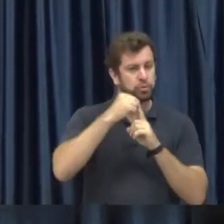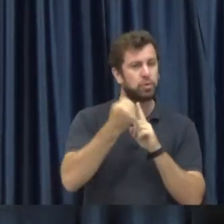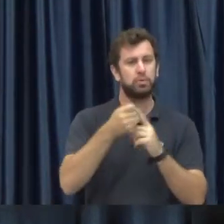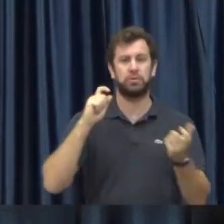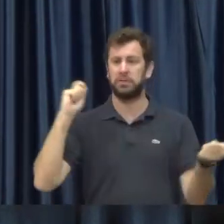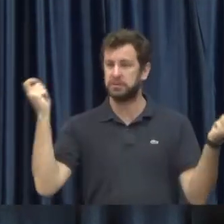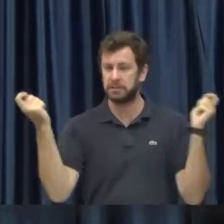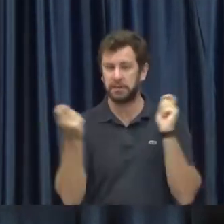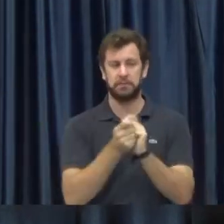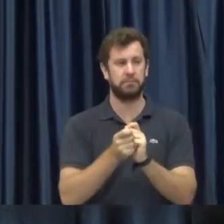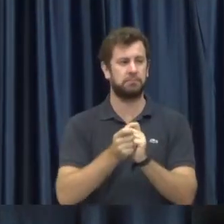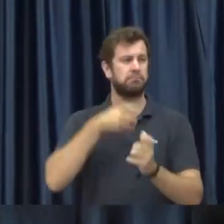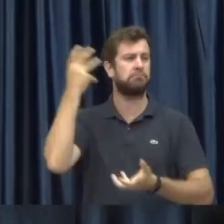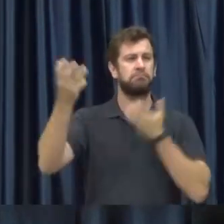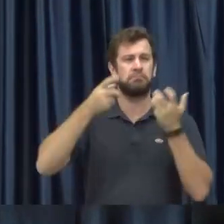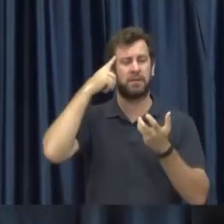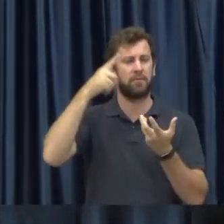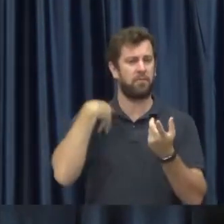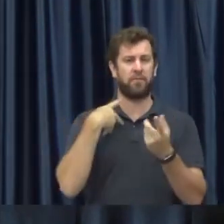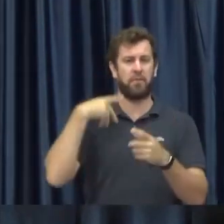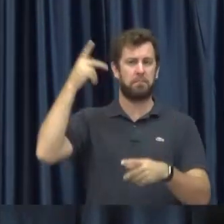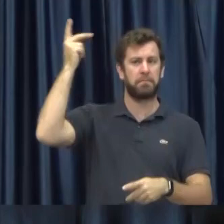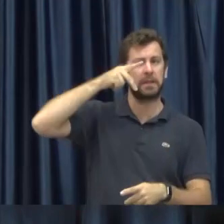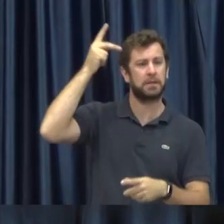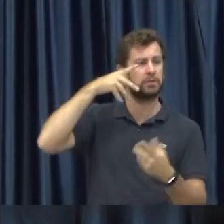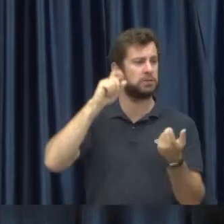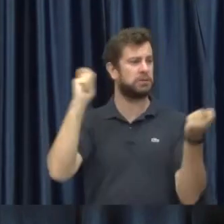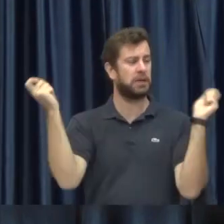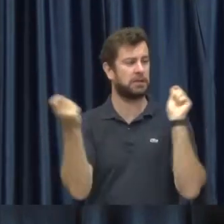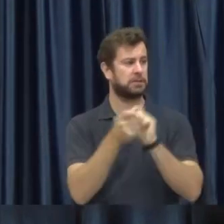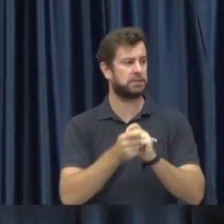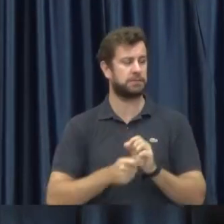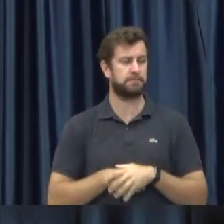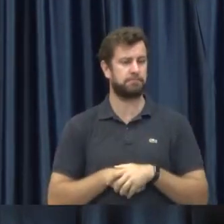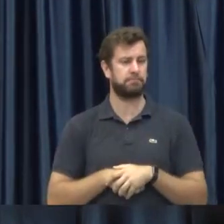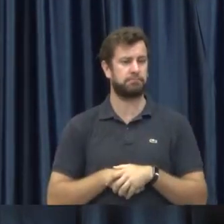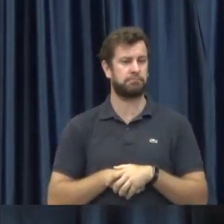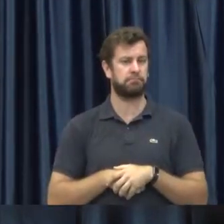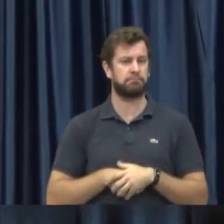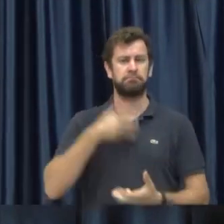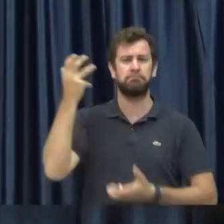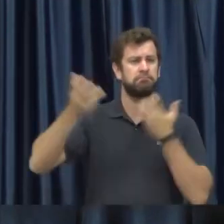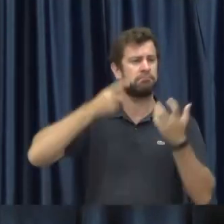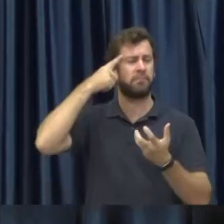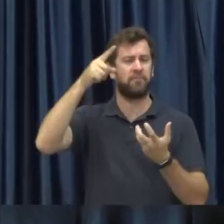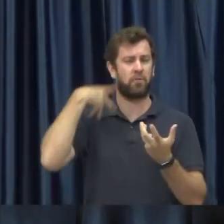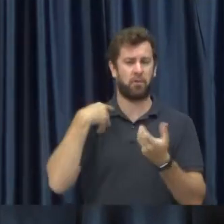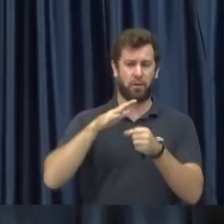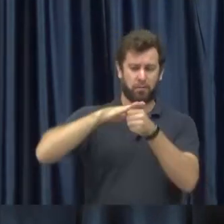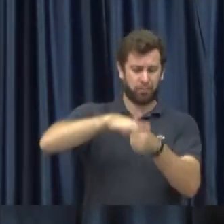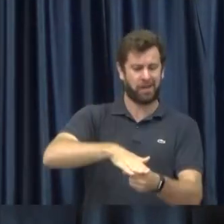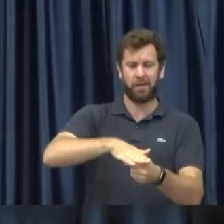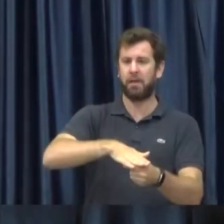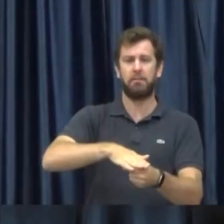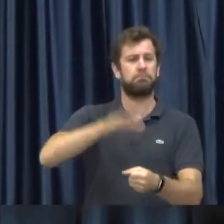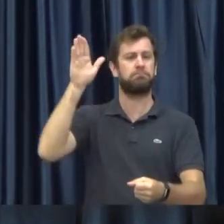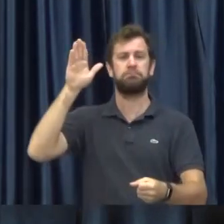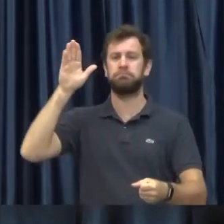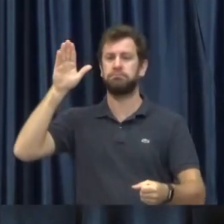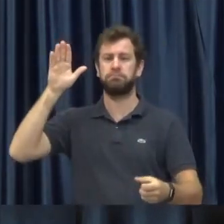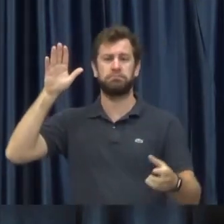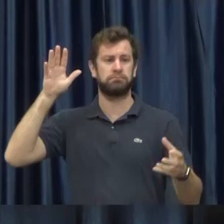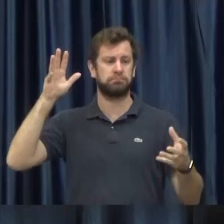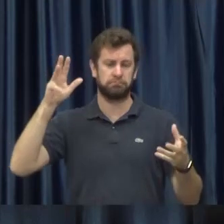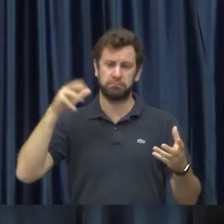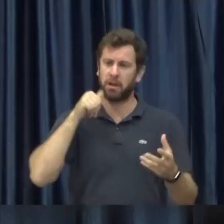change, crying out for a political change, crying out for oppression to be lifted off our